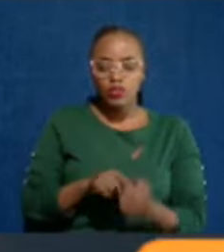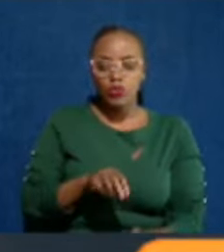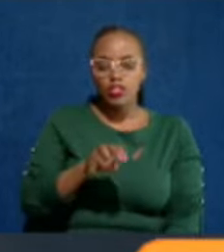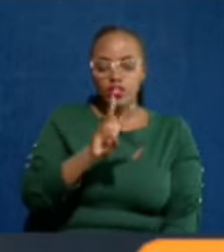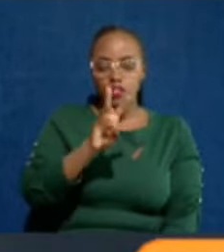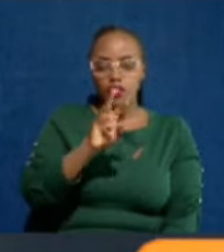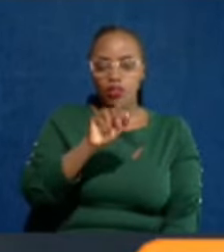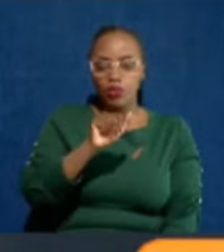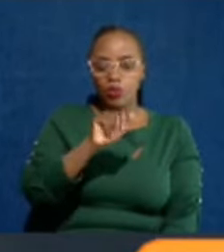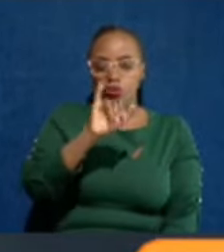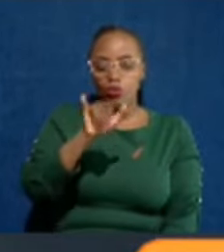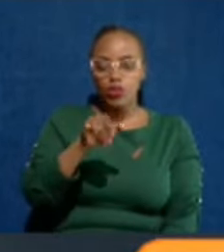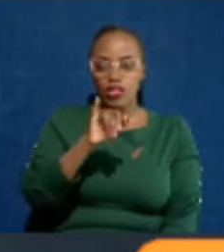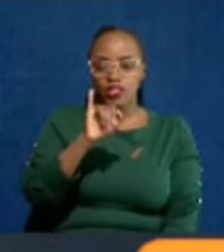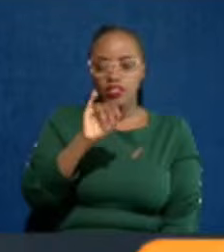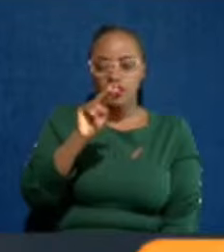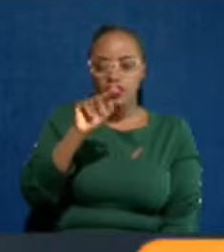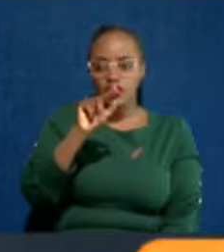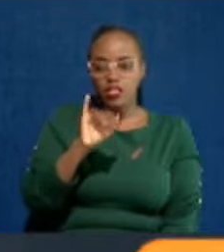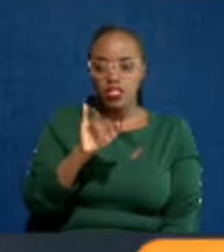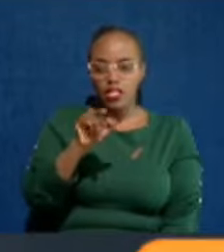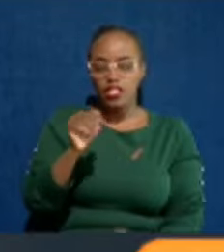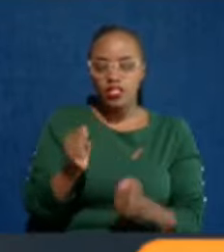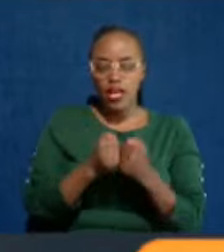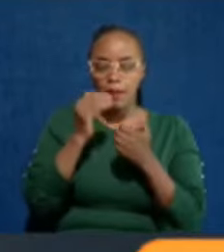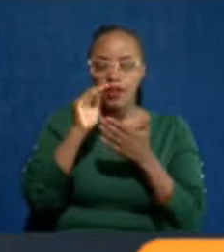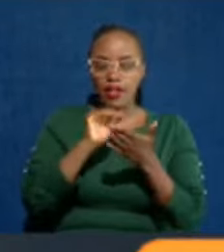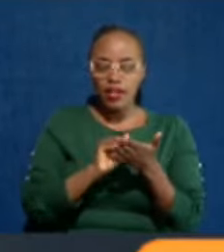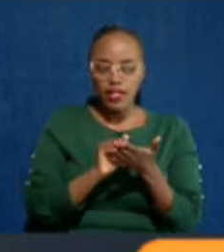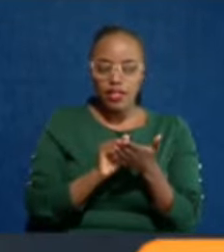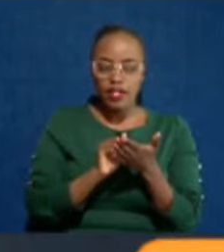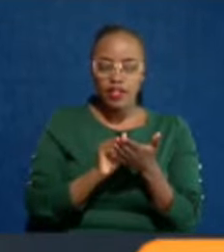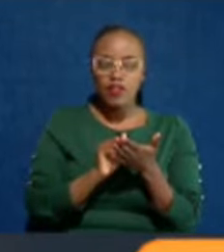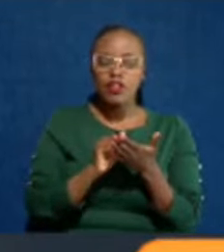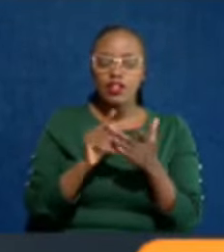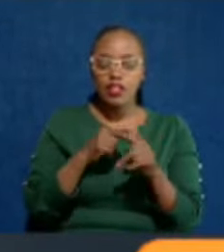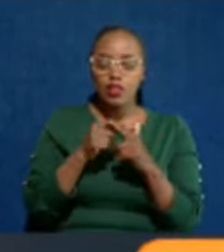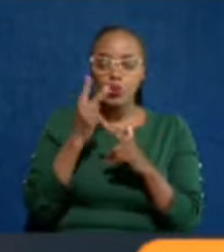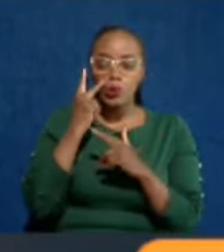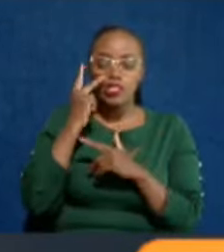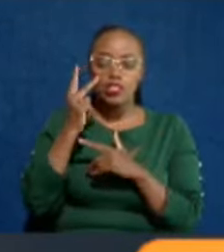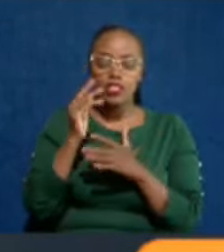Wanjigi. And this is happening again. Will we see the